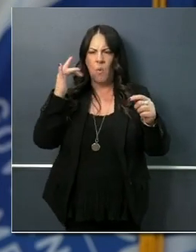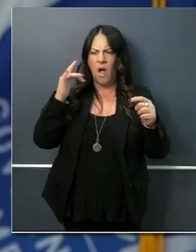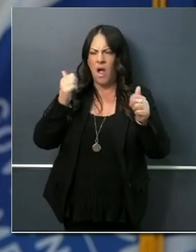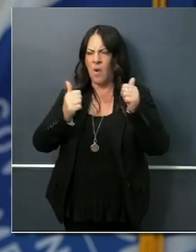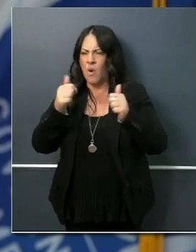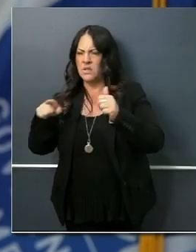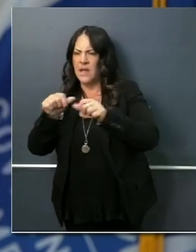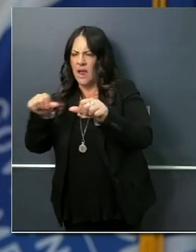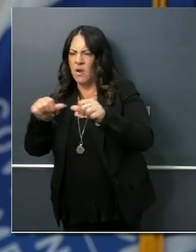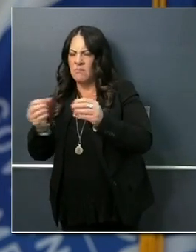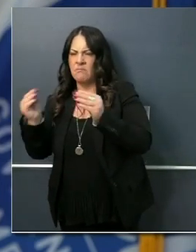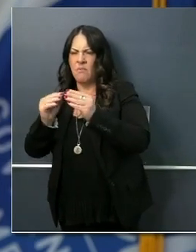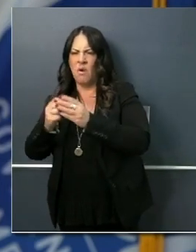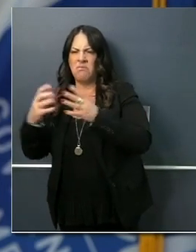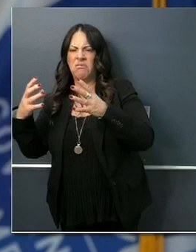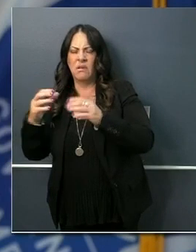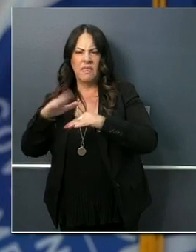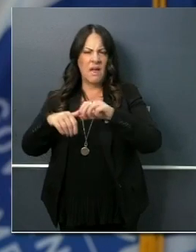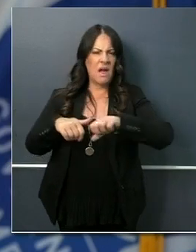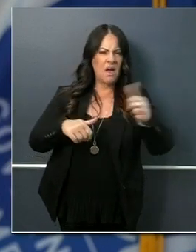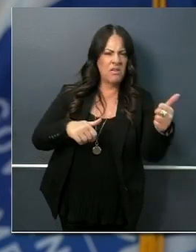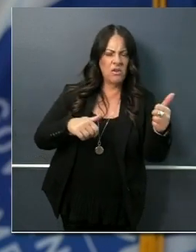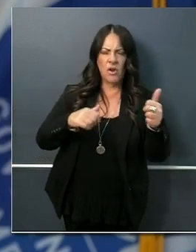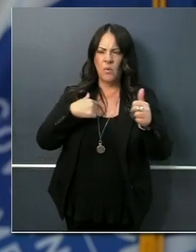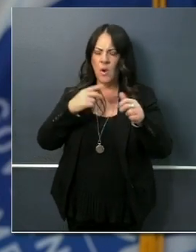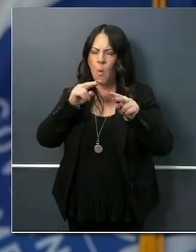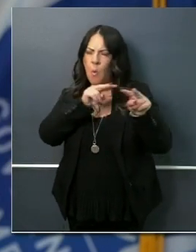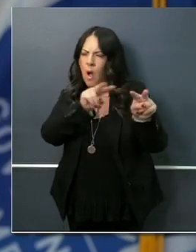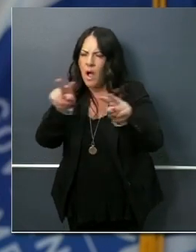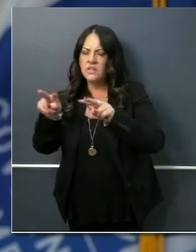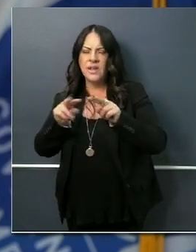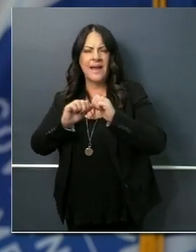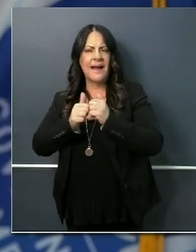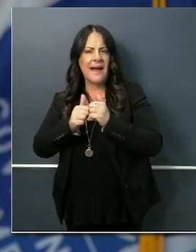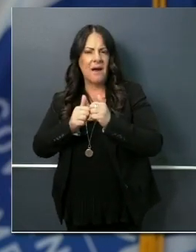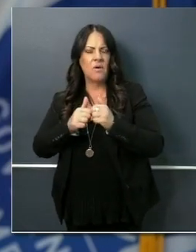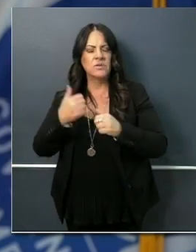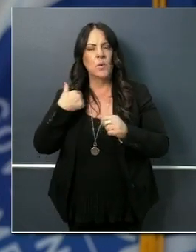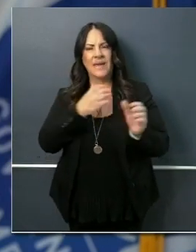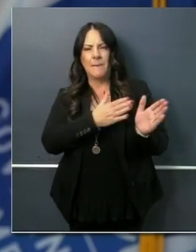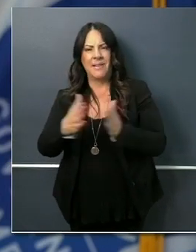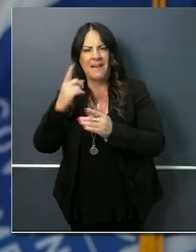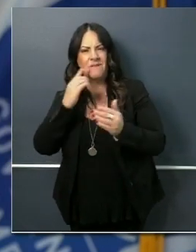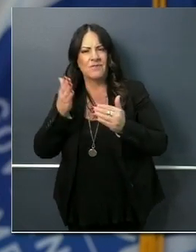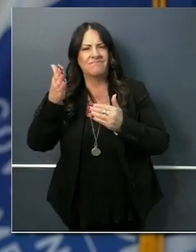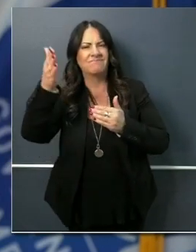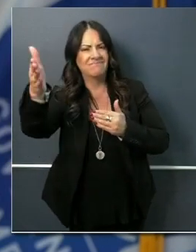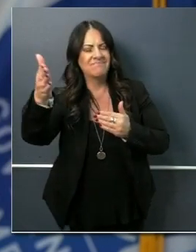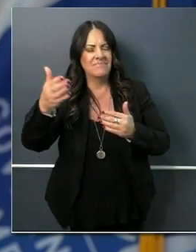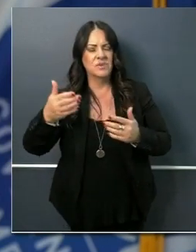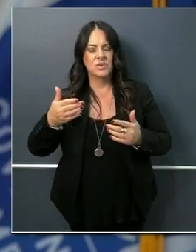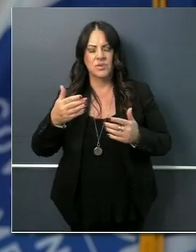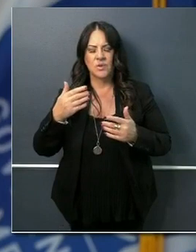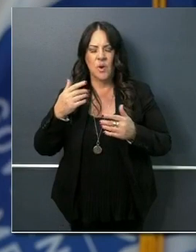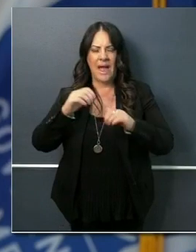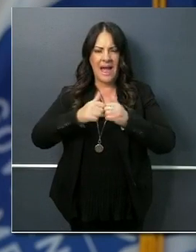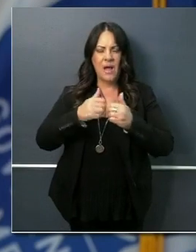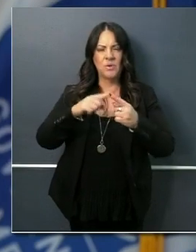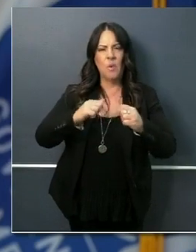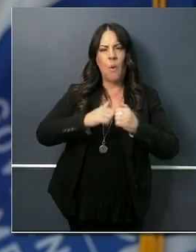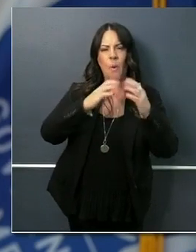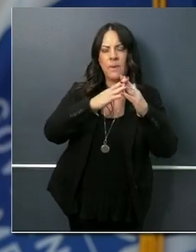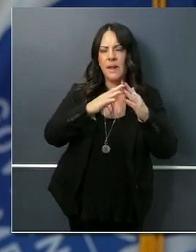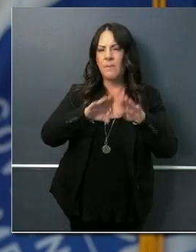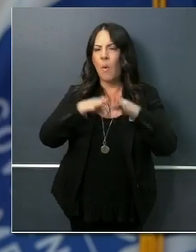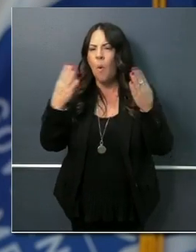specifically over the next couple of weeks in particular as we understand and plan for future movement around opening up and